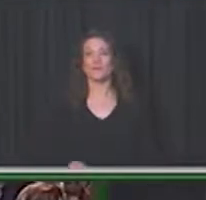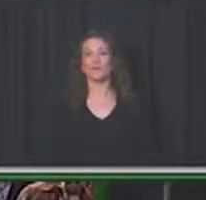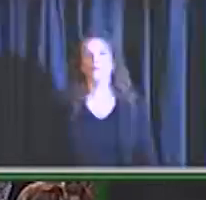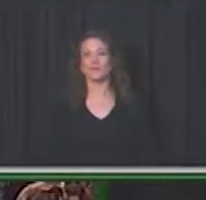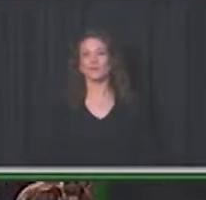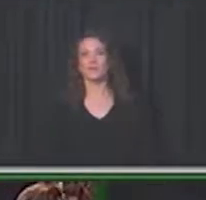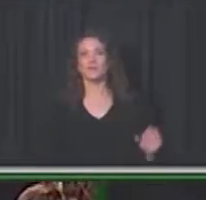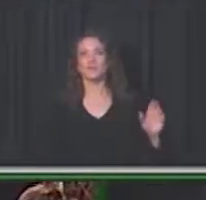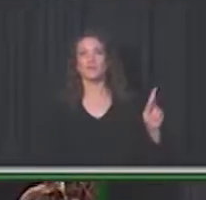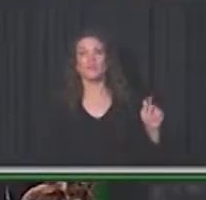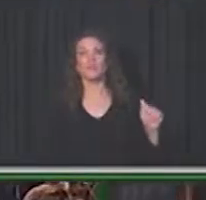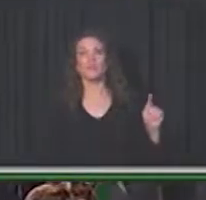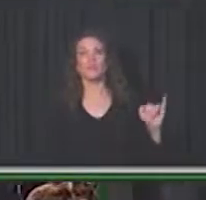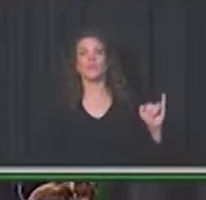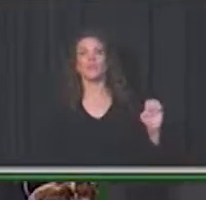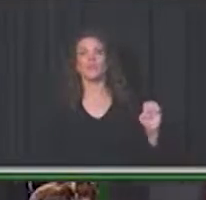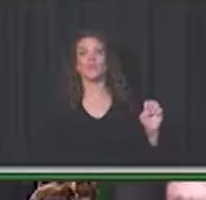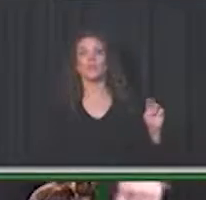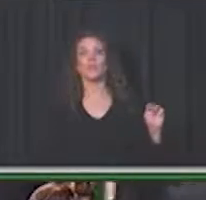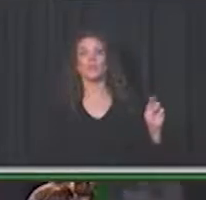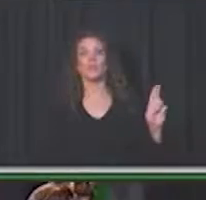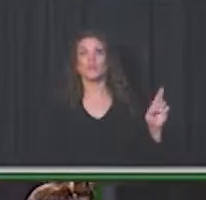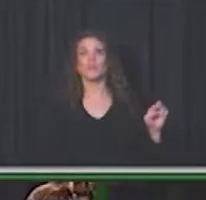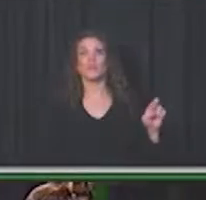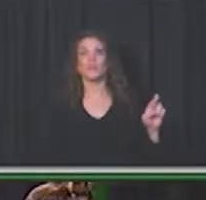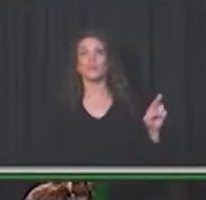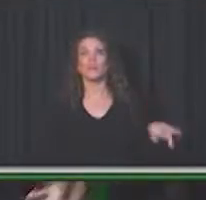Katie Murphy.